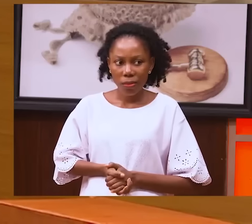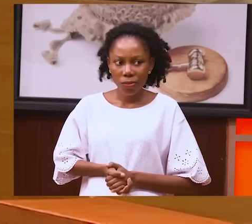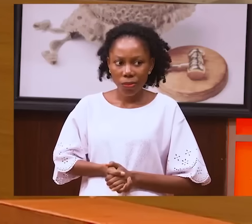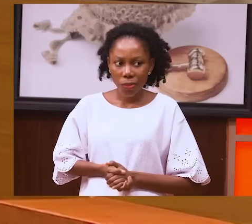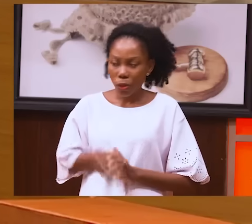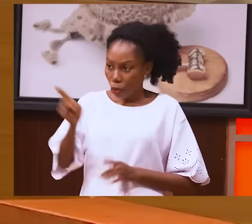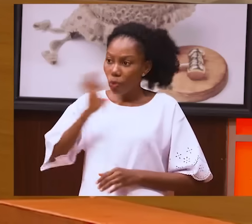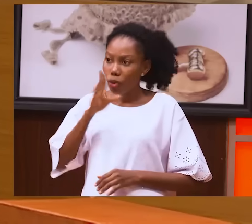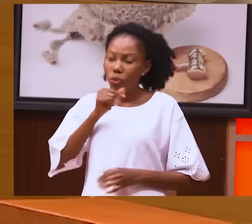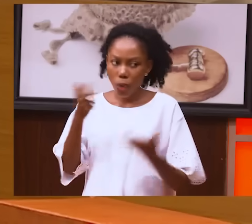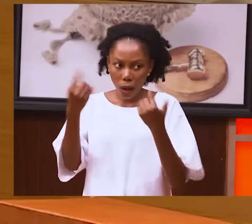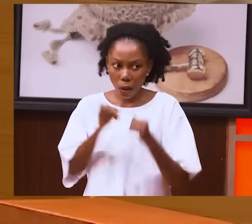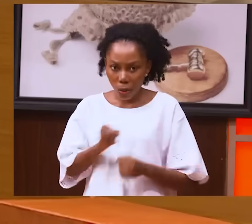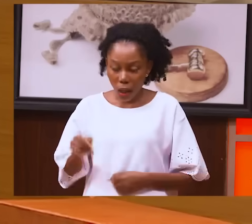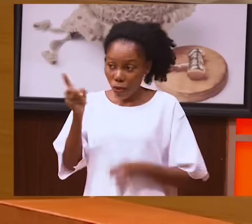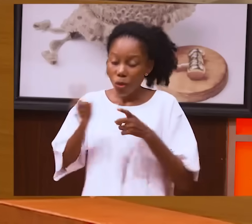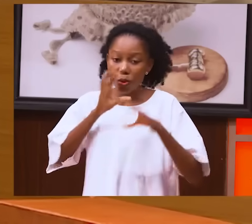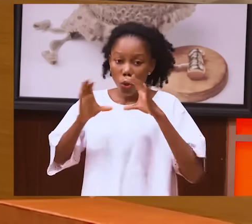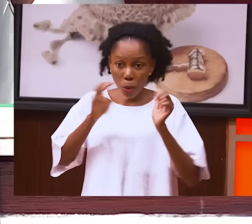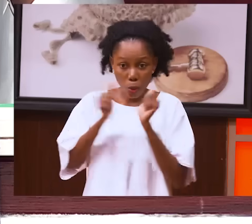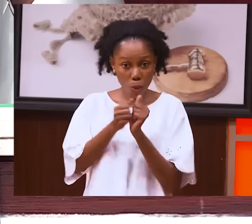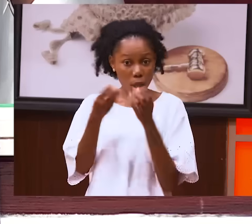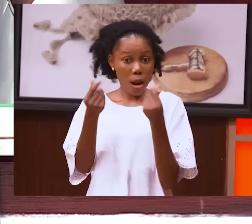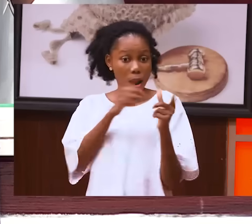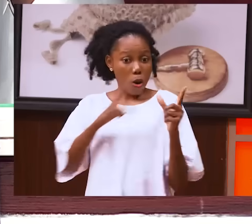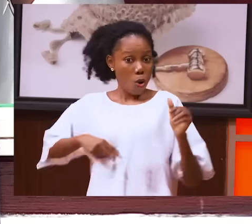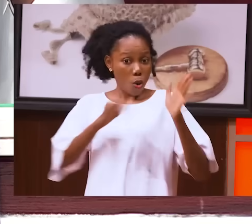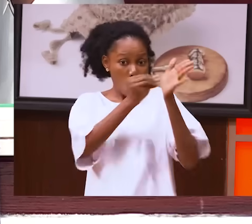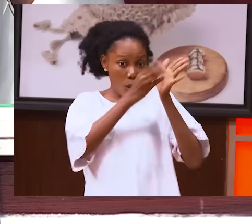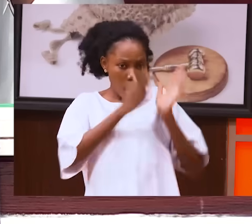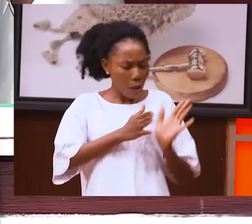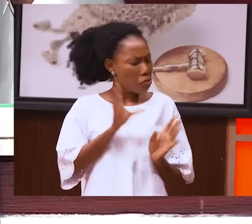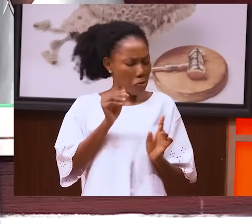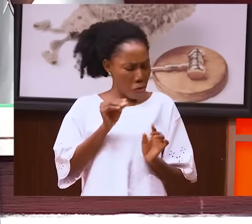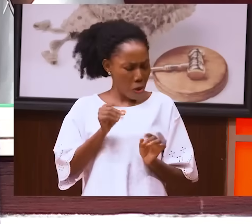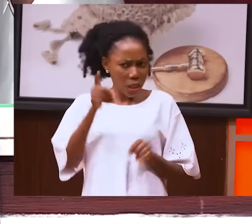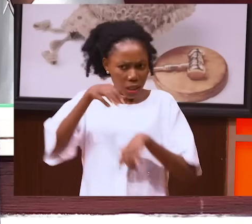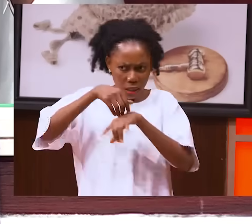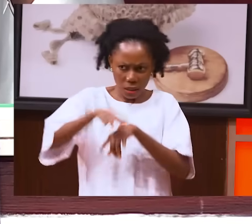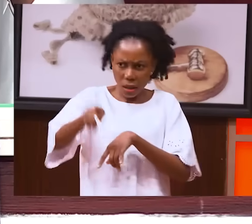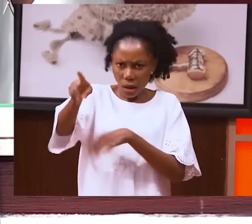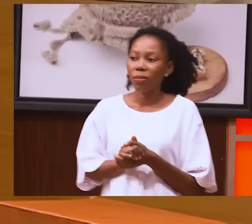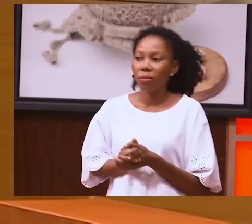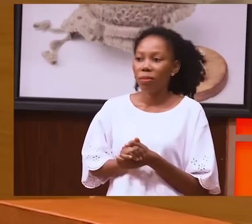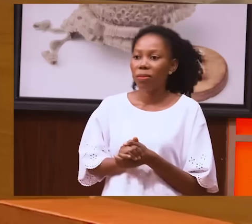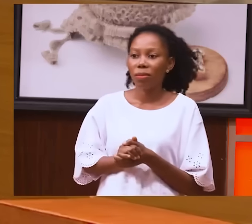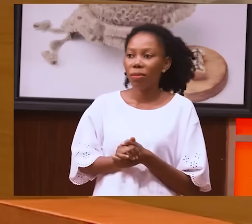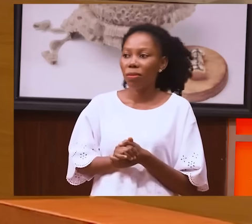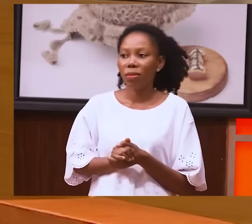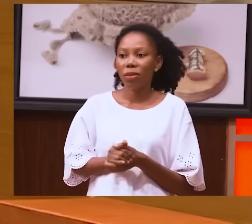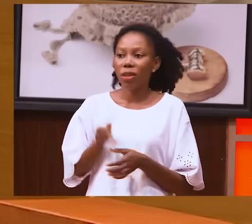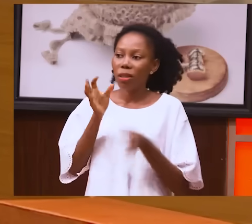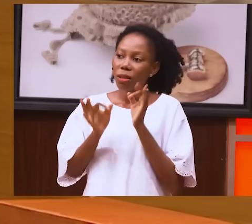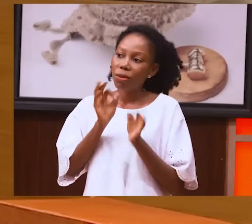You know you're coming here. If you want to speak with him, you could have spoken with him. But right here, he has the final say. I don't mind paying the